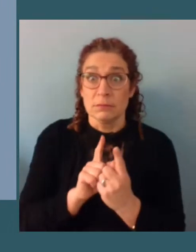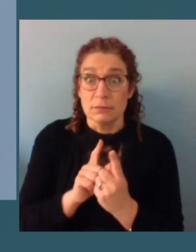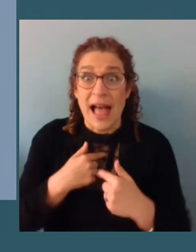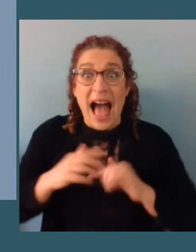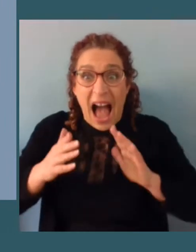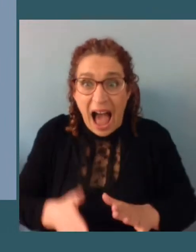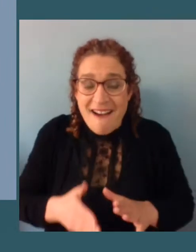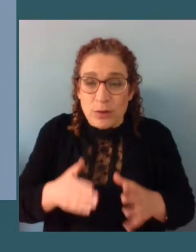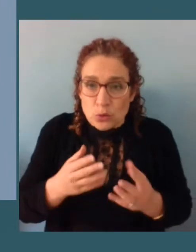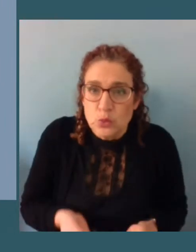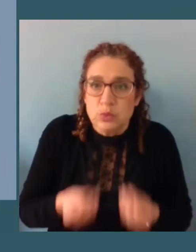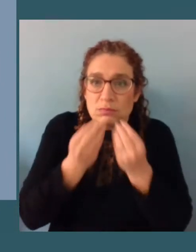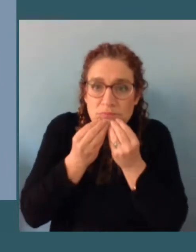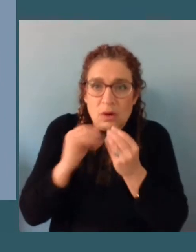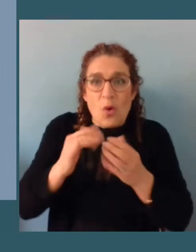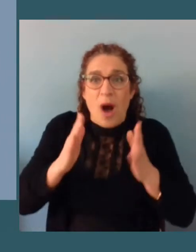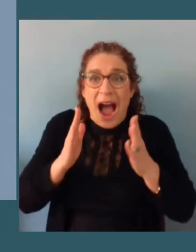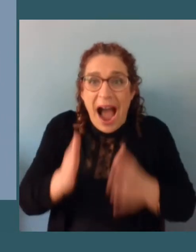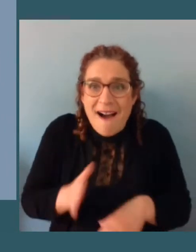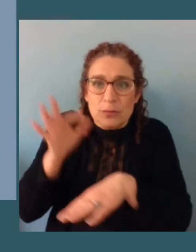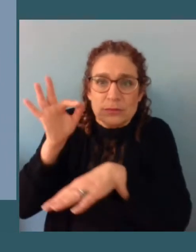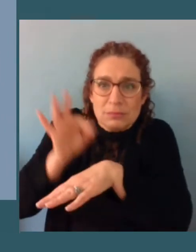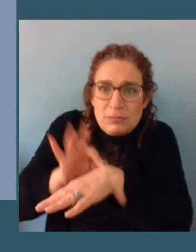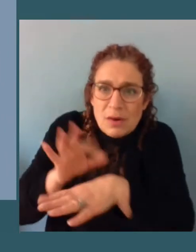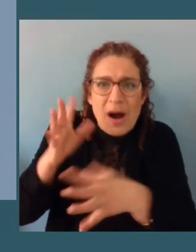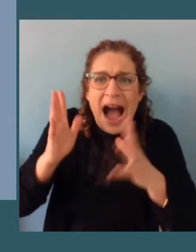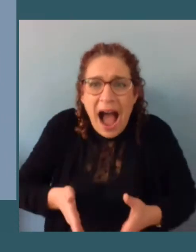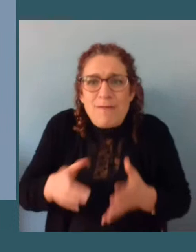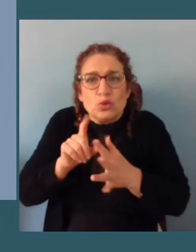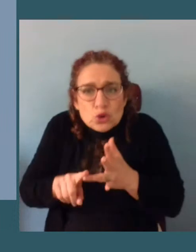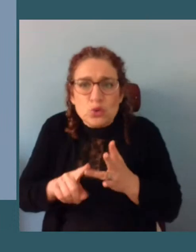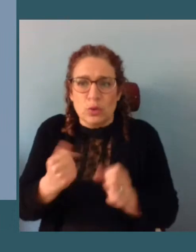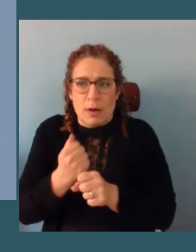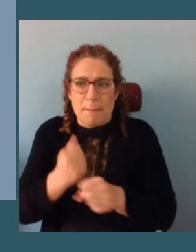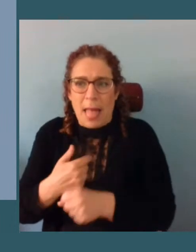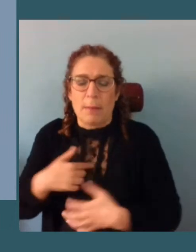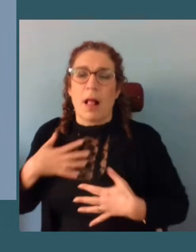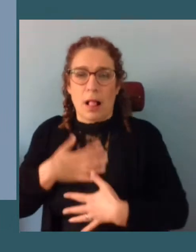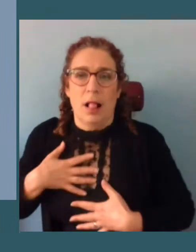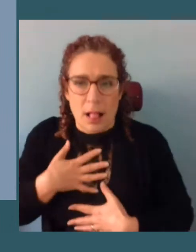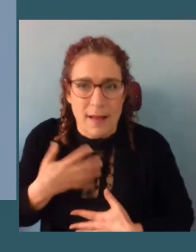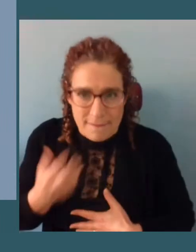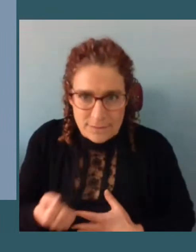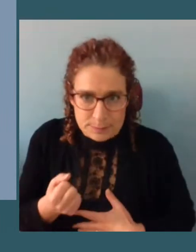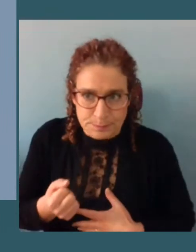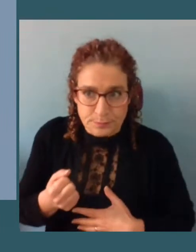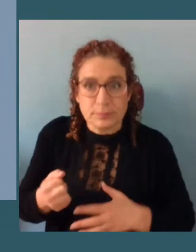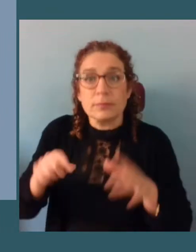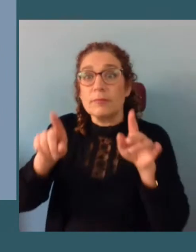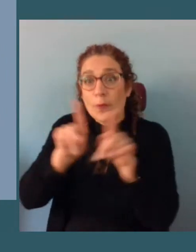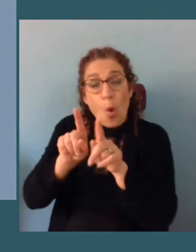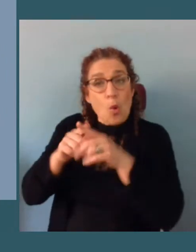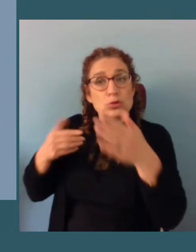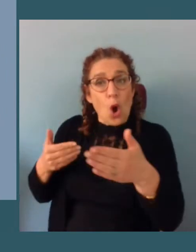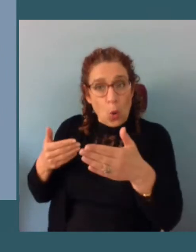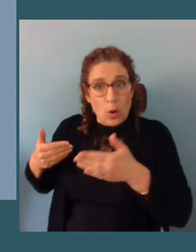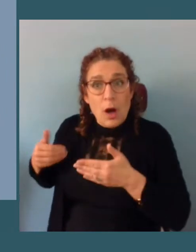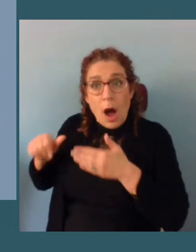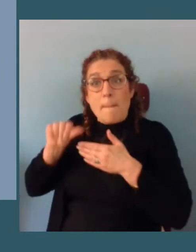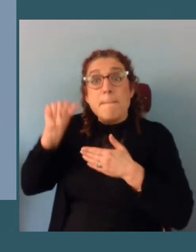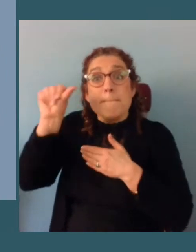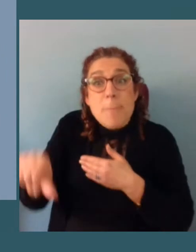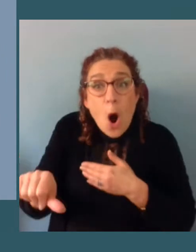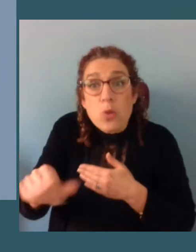some difficulties for the individuals themselves. We also see post-food challenge experiences where some